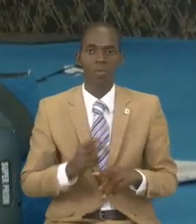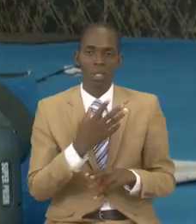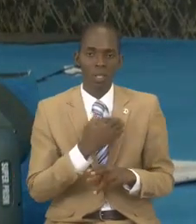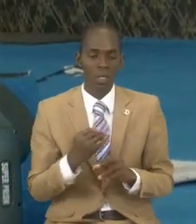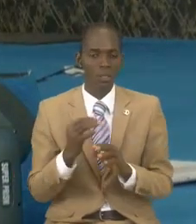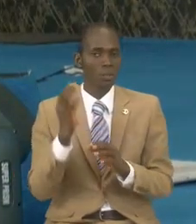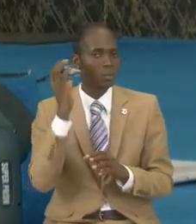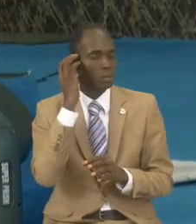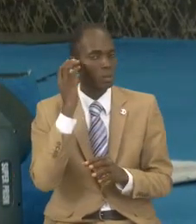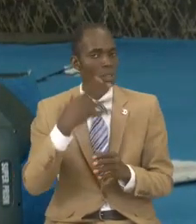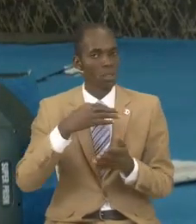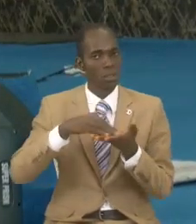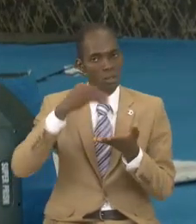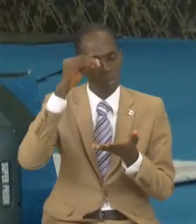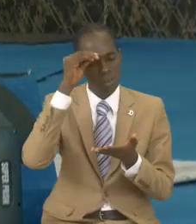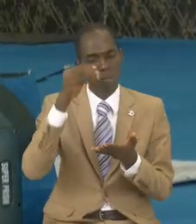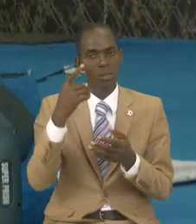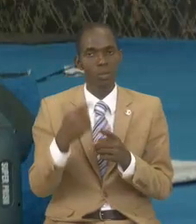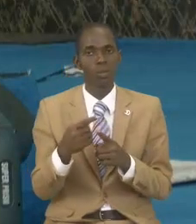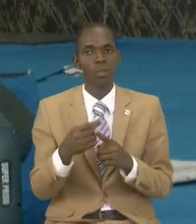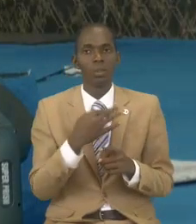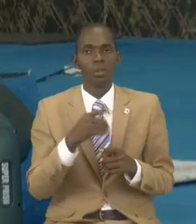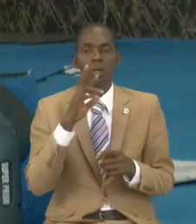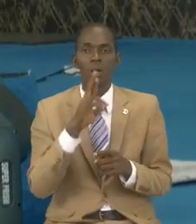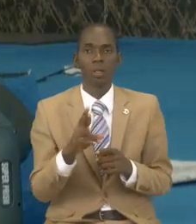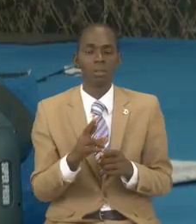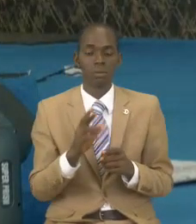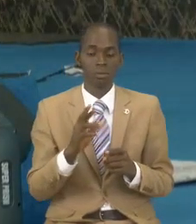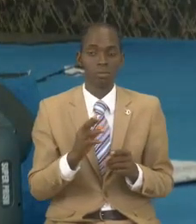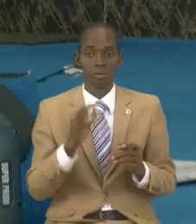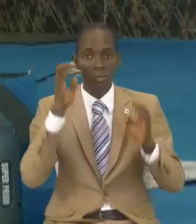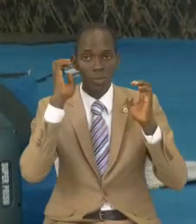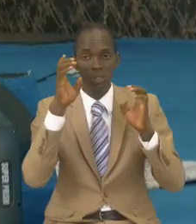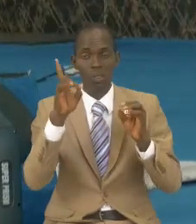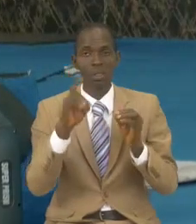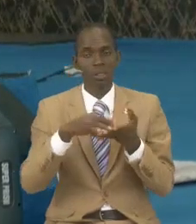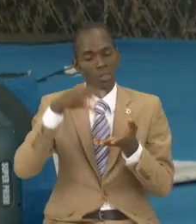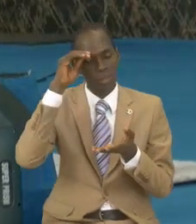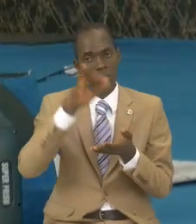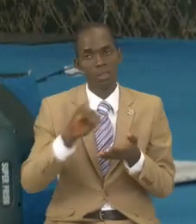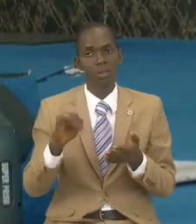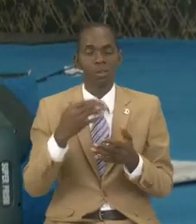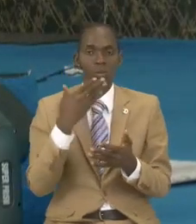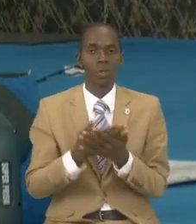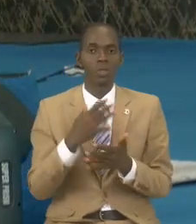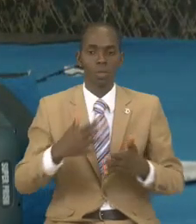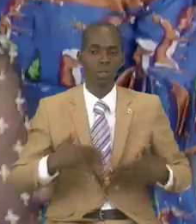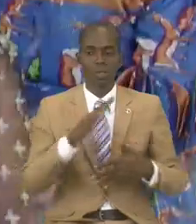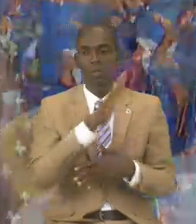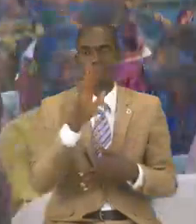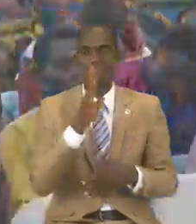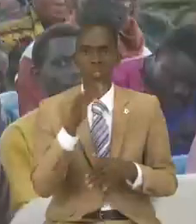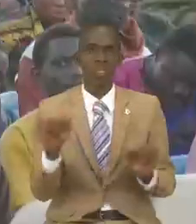You are edified, you are educated, and then your life will never be the same again in